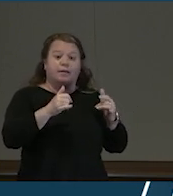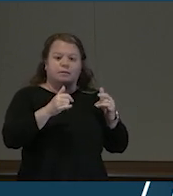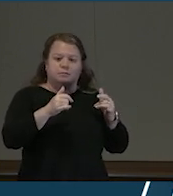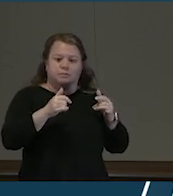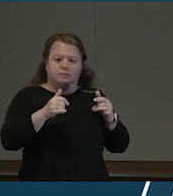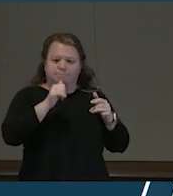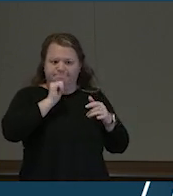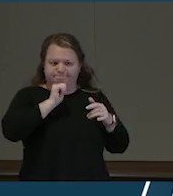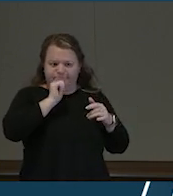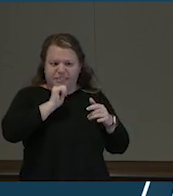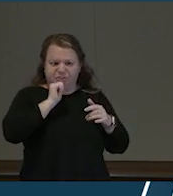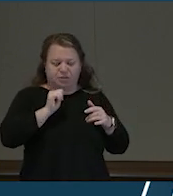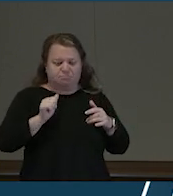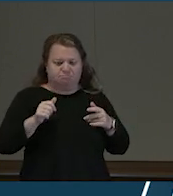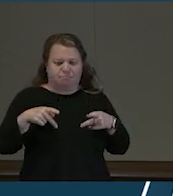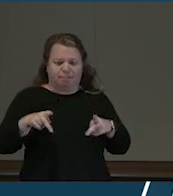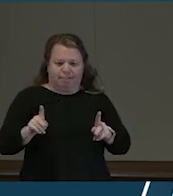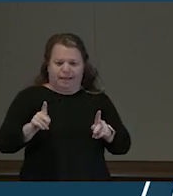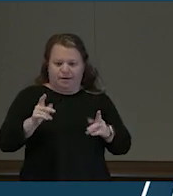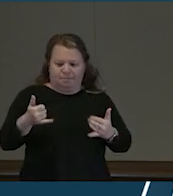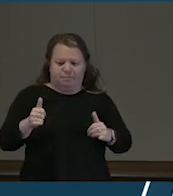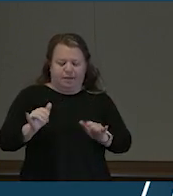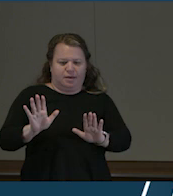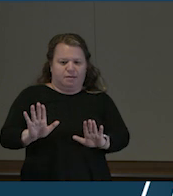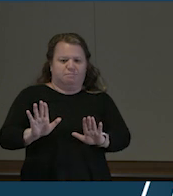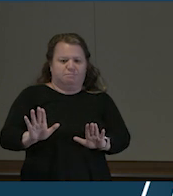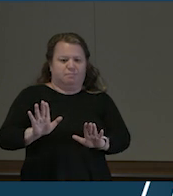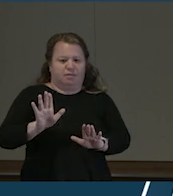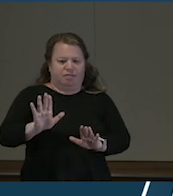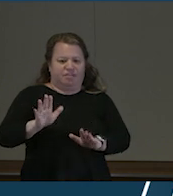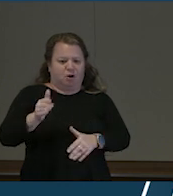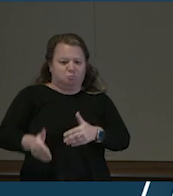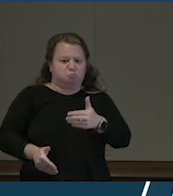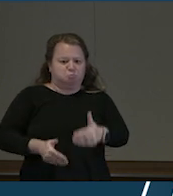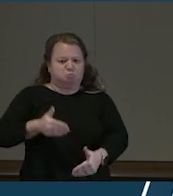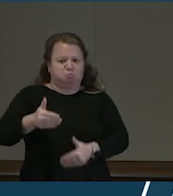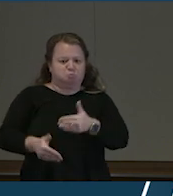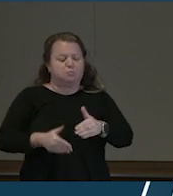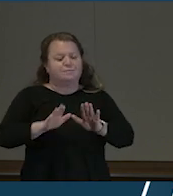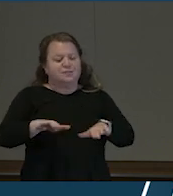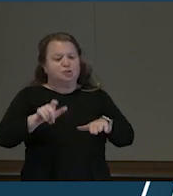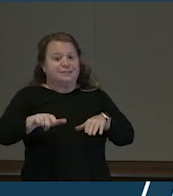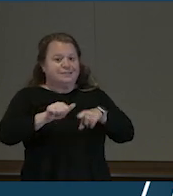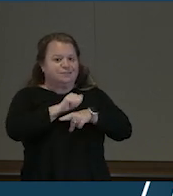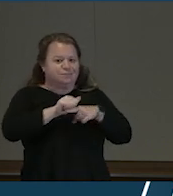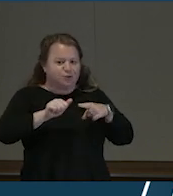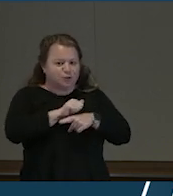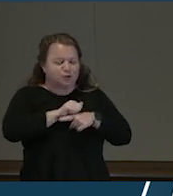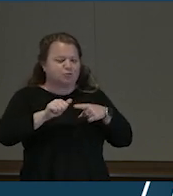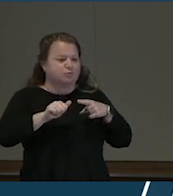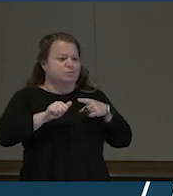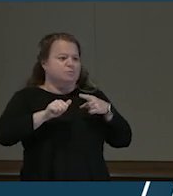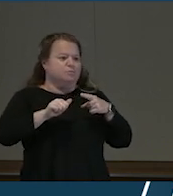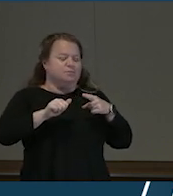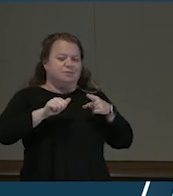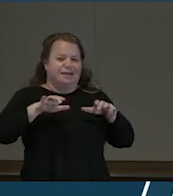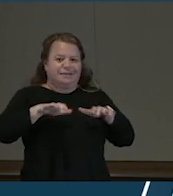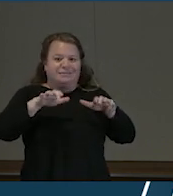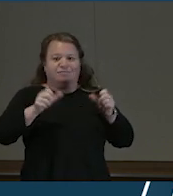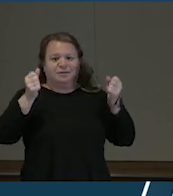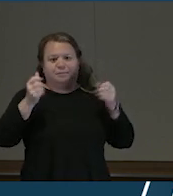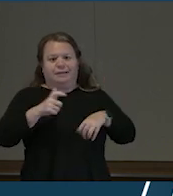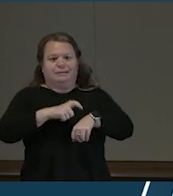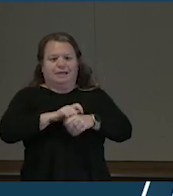letting them play at their pace. We know that children need to rehearse and practice an activity many times